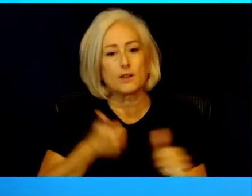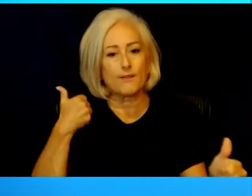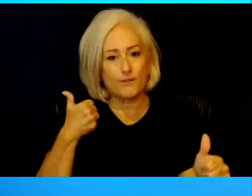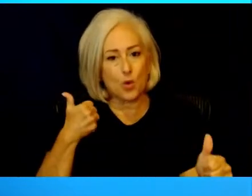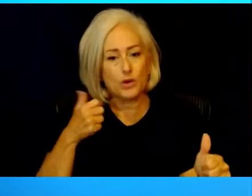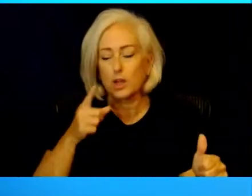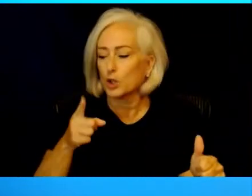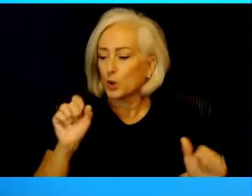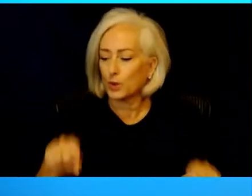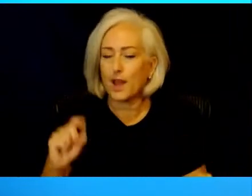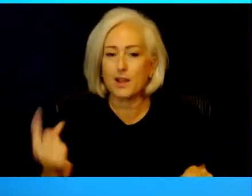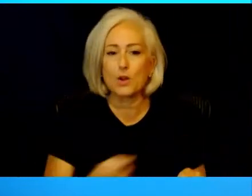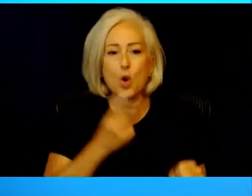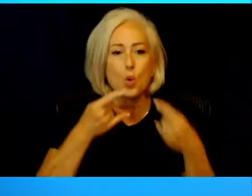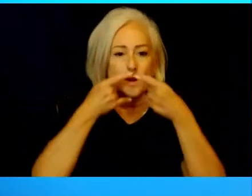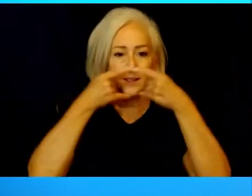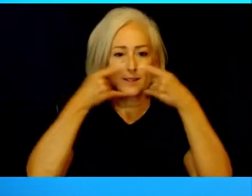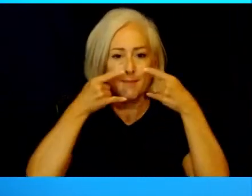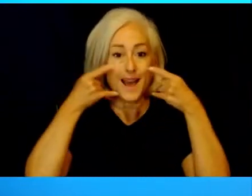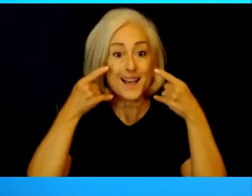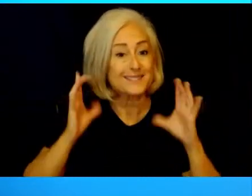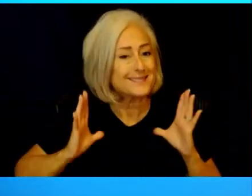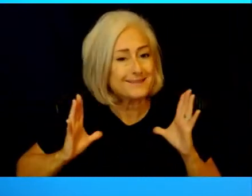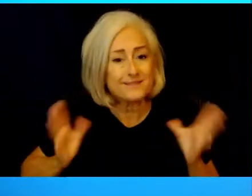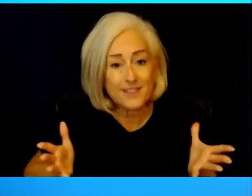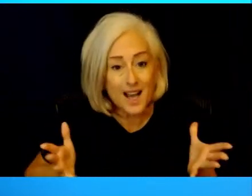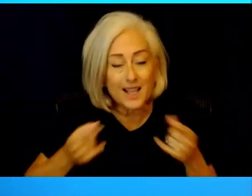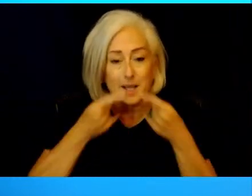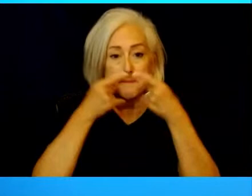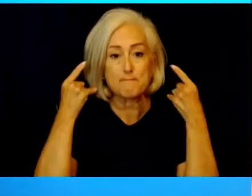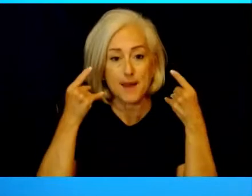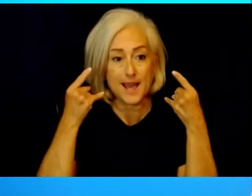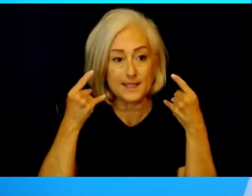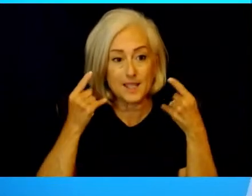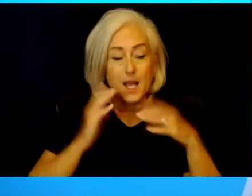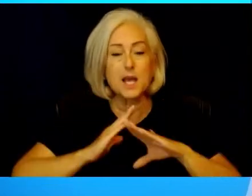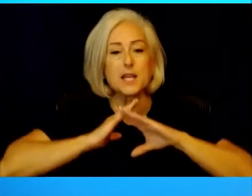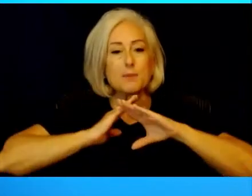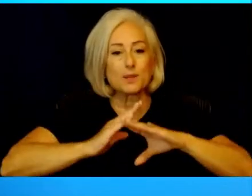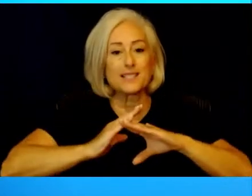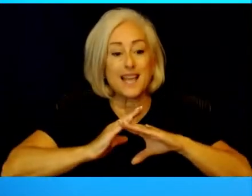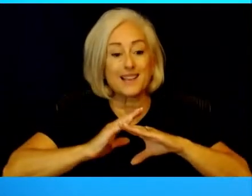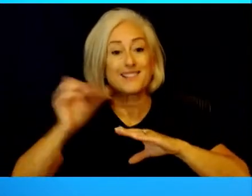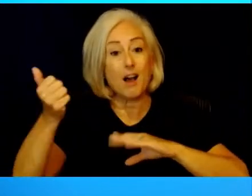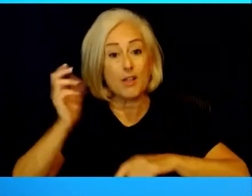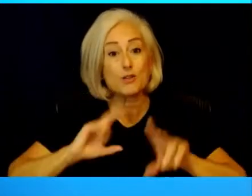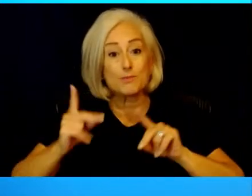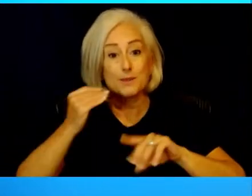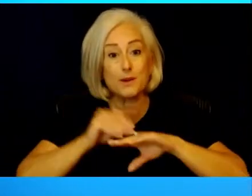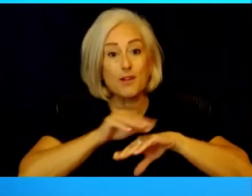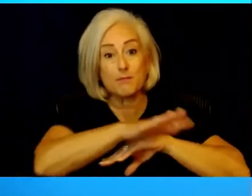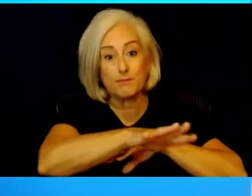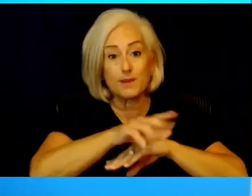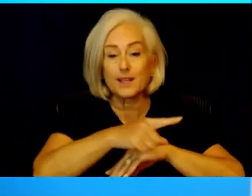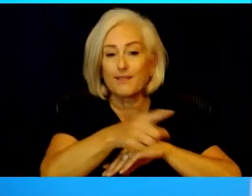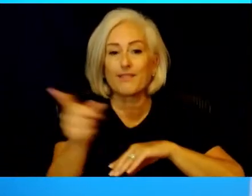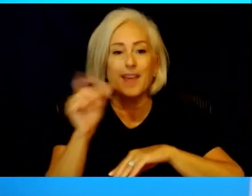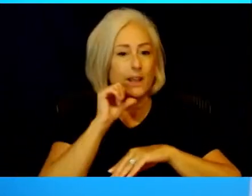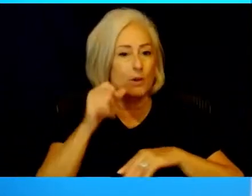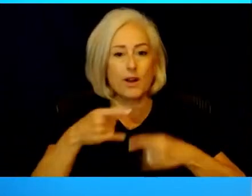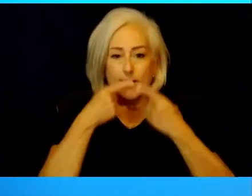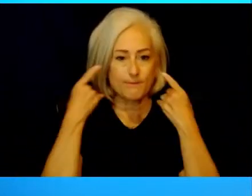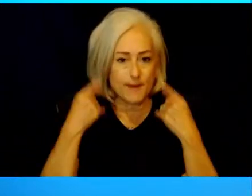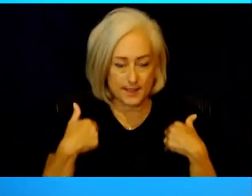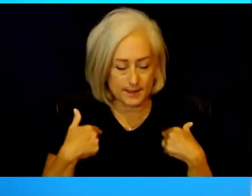Wearing masks is okay to do. It does even protect the wearer, even if other people around you are not masked as well. So I think those are the